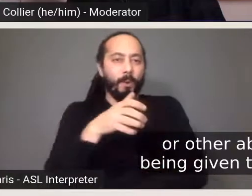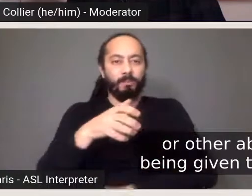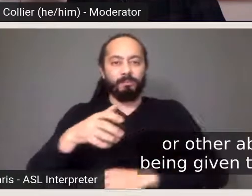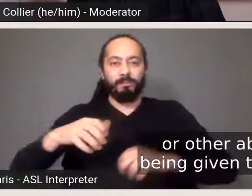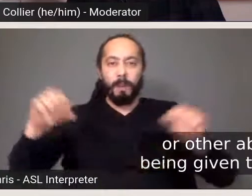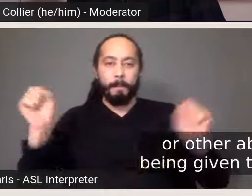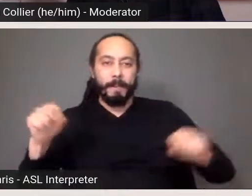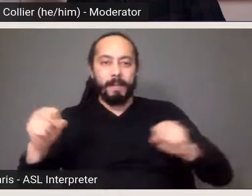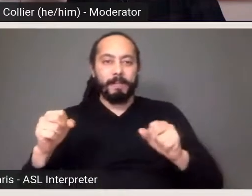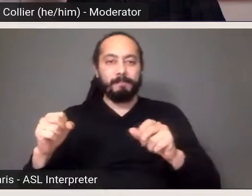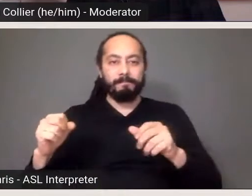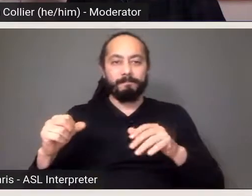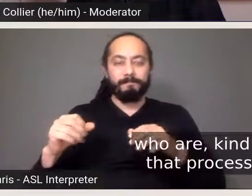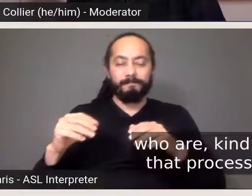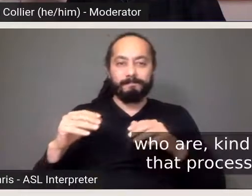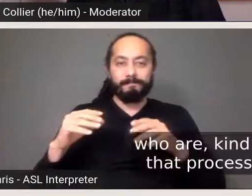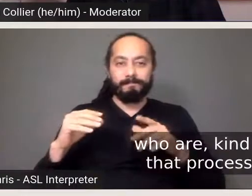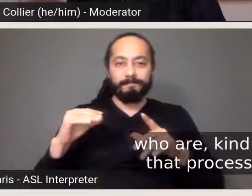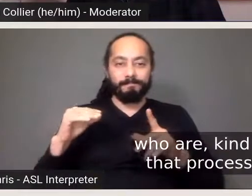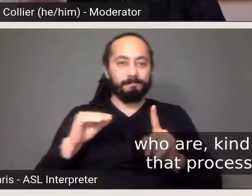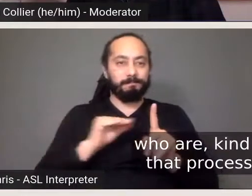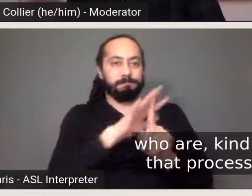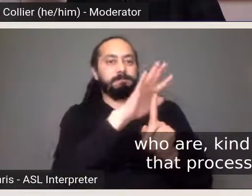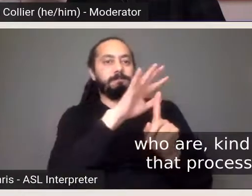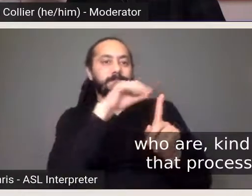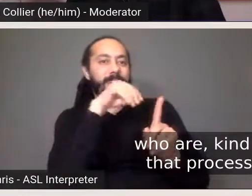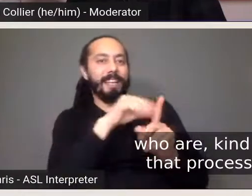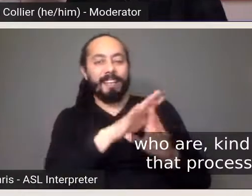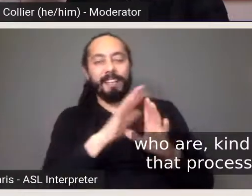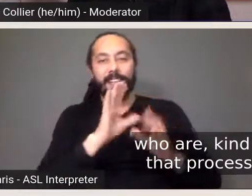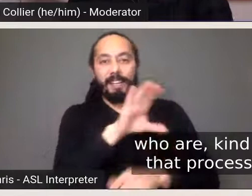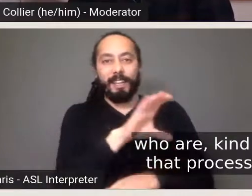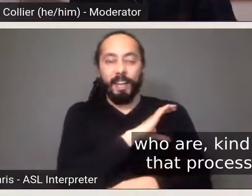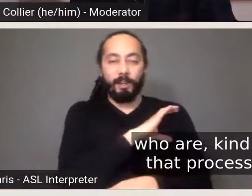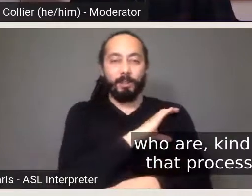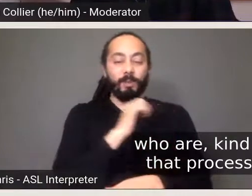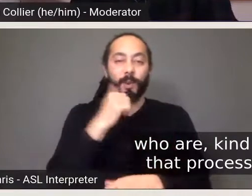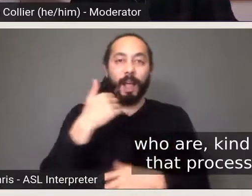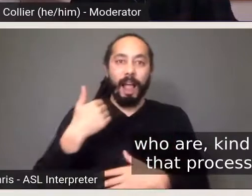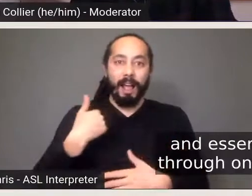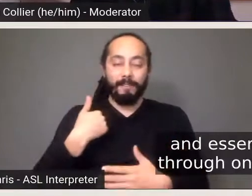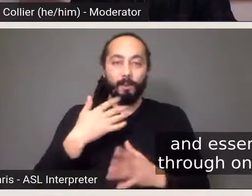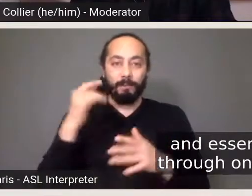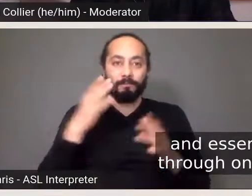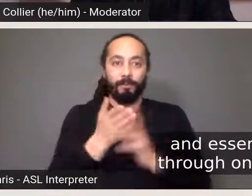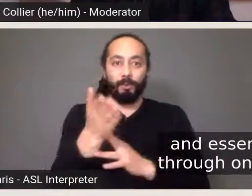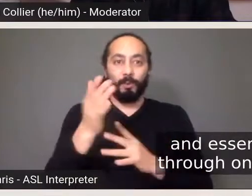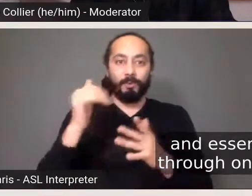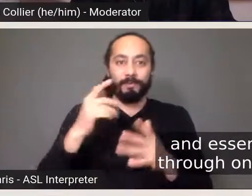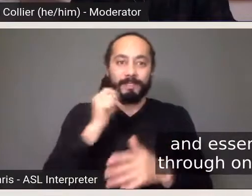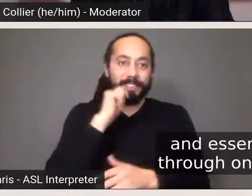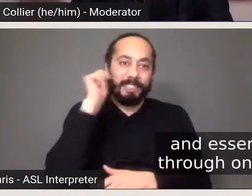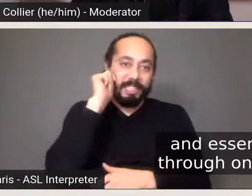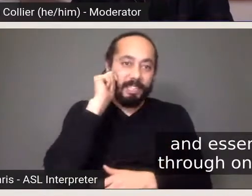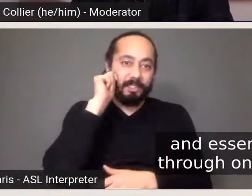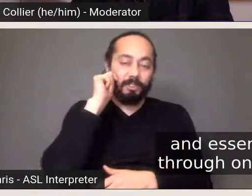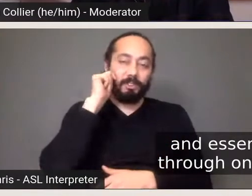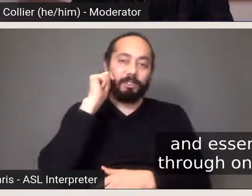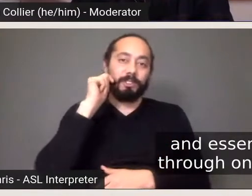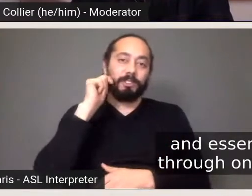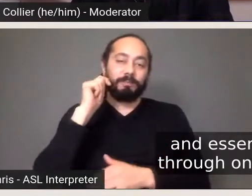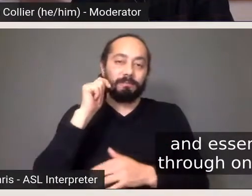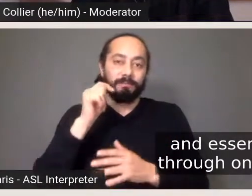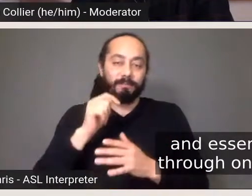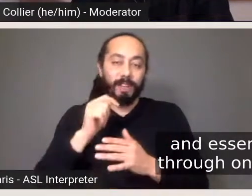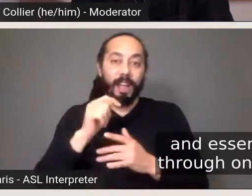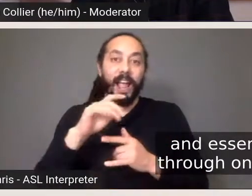the characters who are kind of going through that process of adolescence and essentially coming through